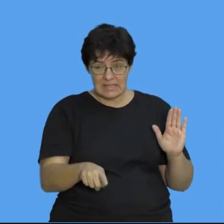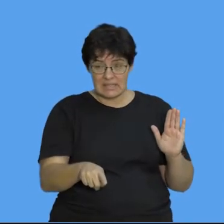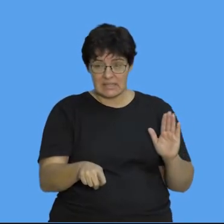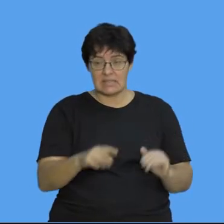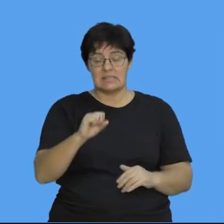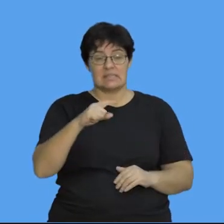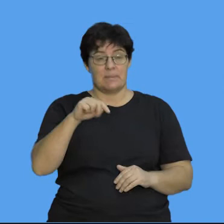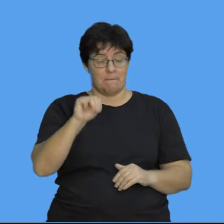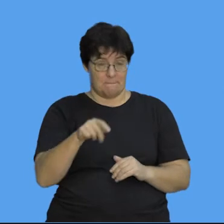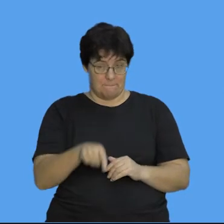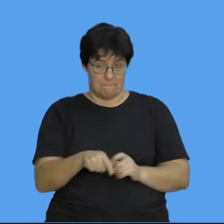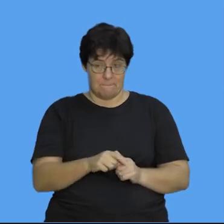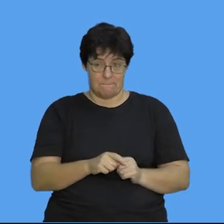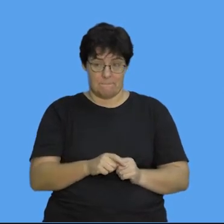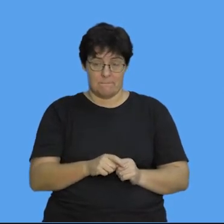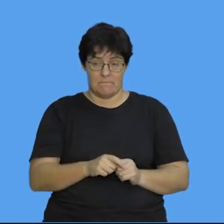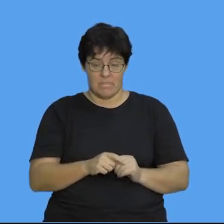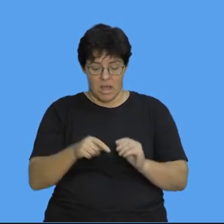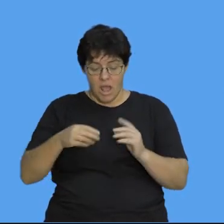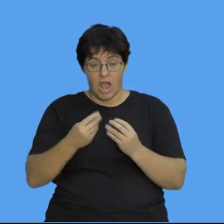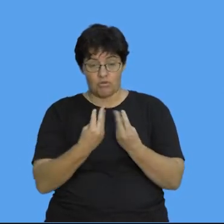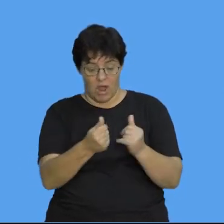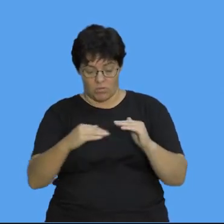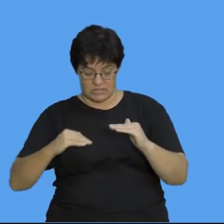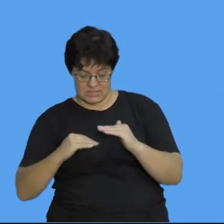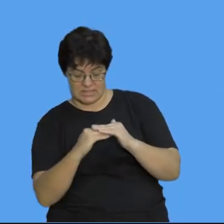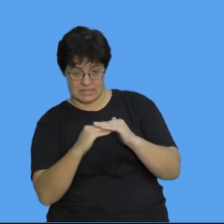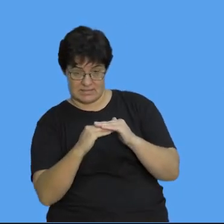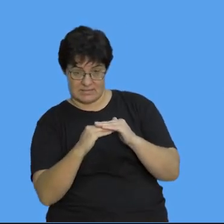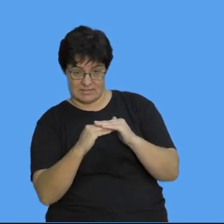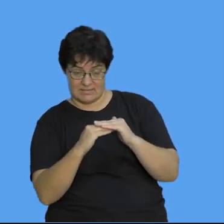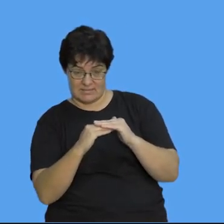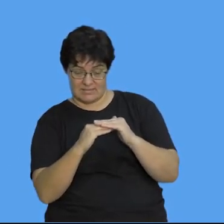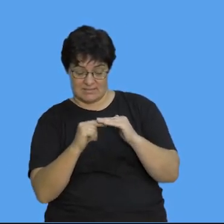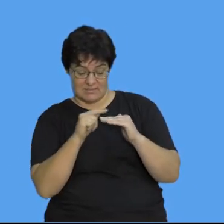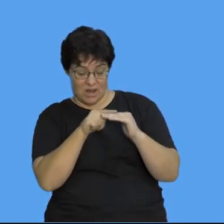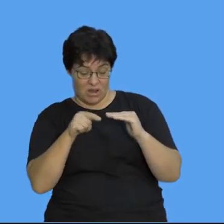can see this is its stem, and it's under the ground.